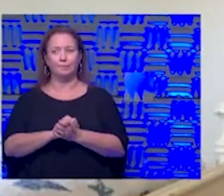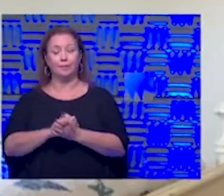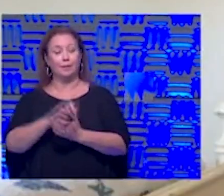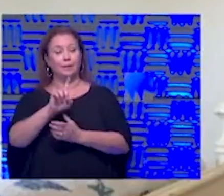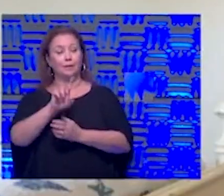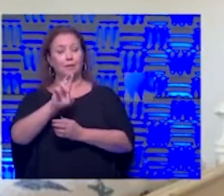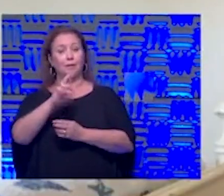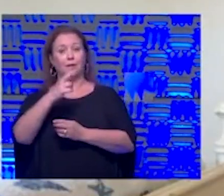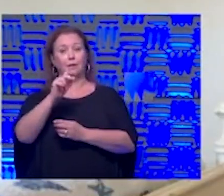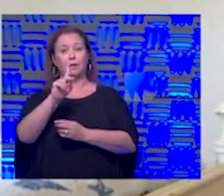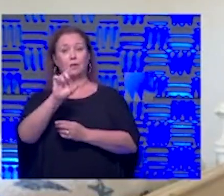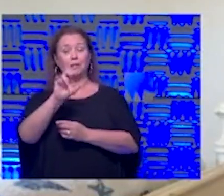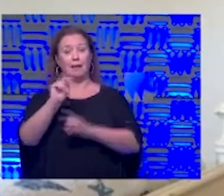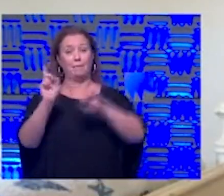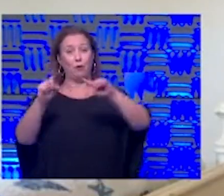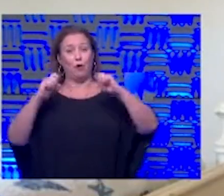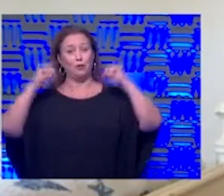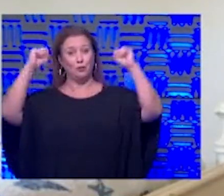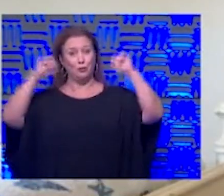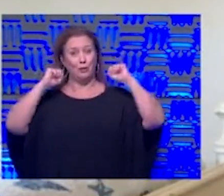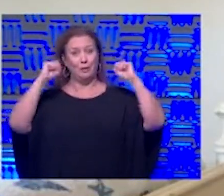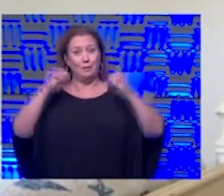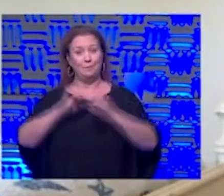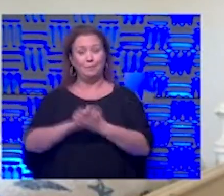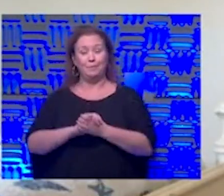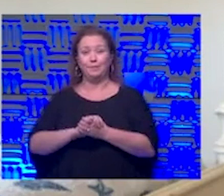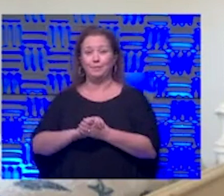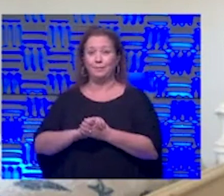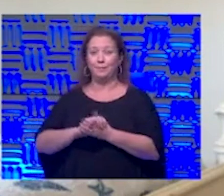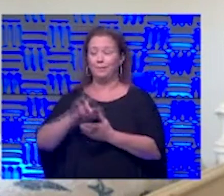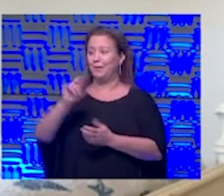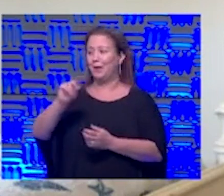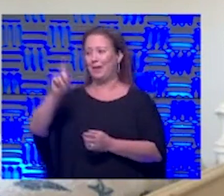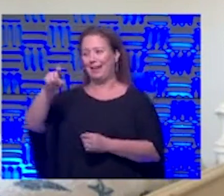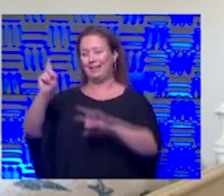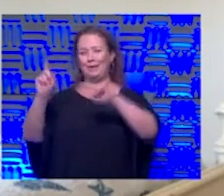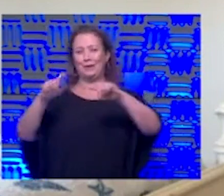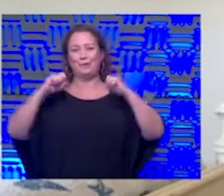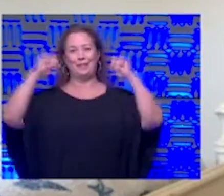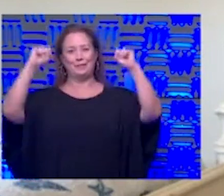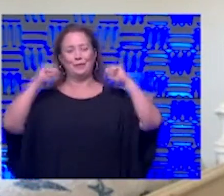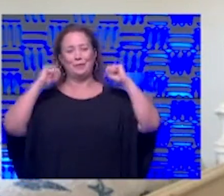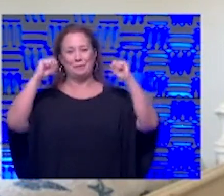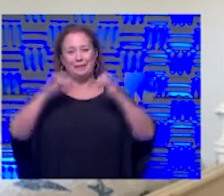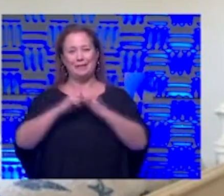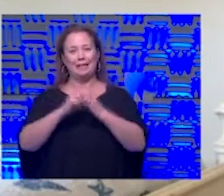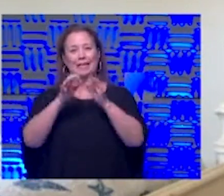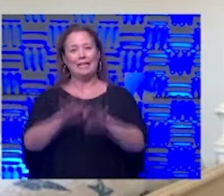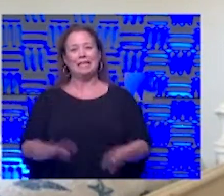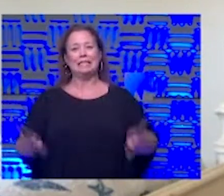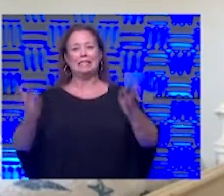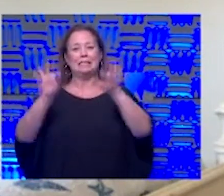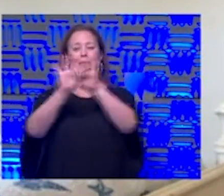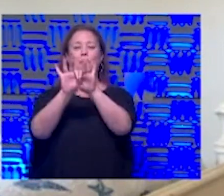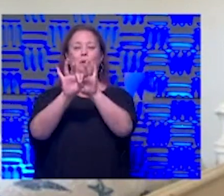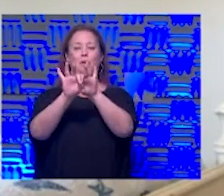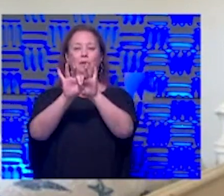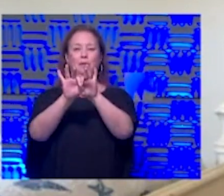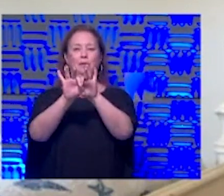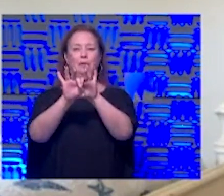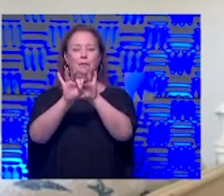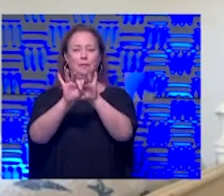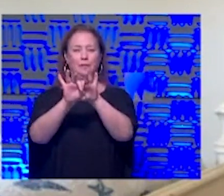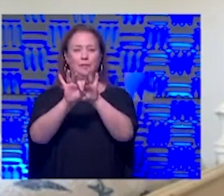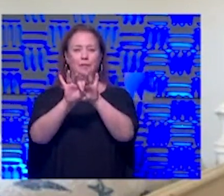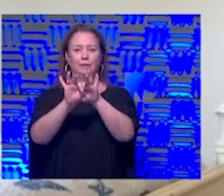Dr. Hawkinson, have you hit the gym yet? No, I need to. This is very important, but this